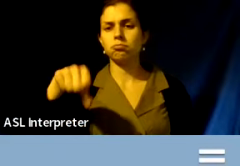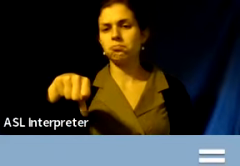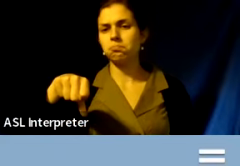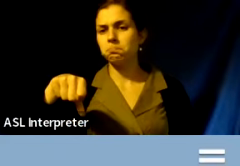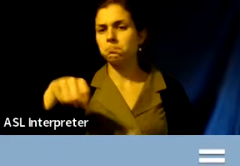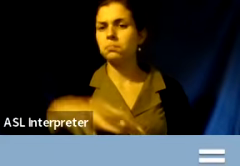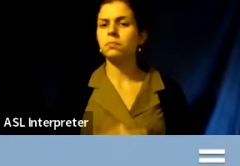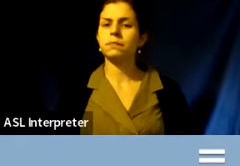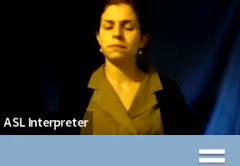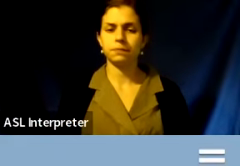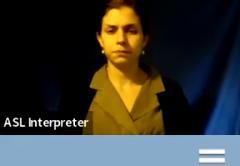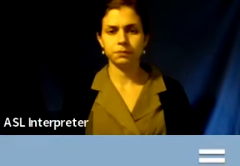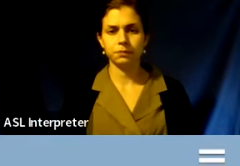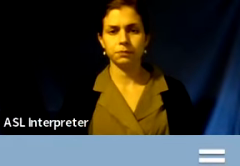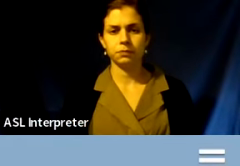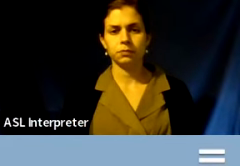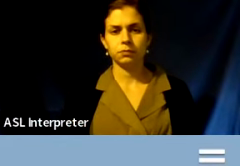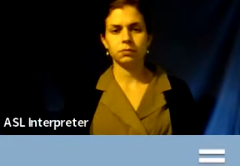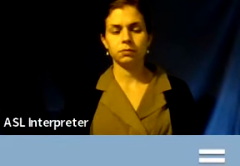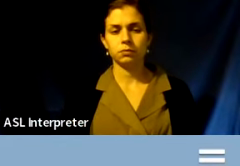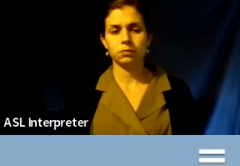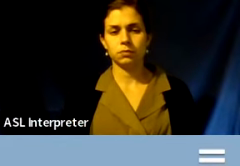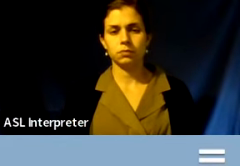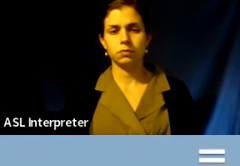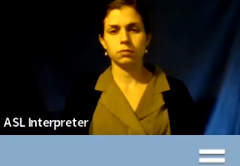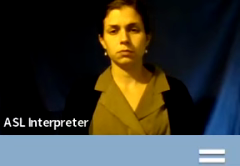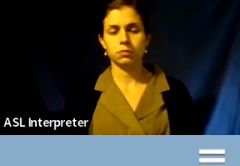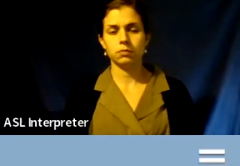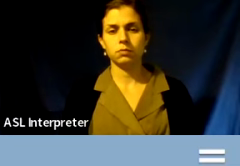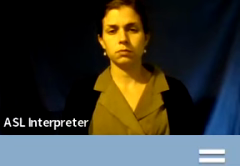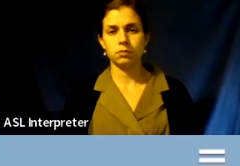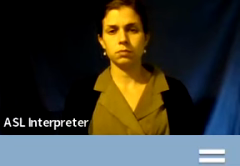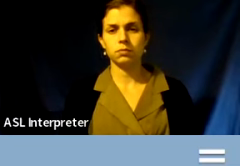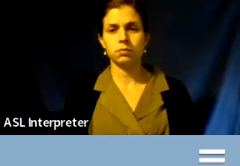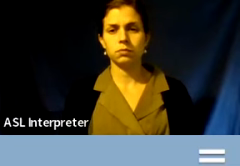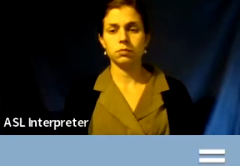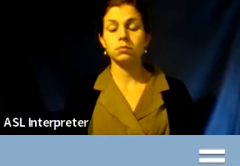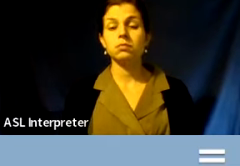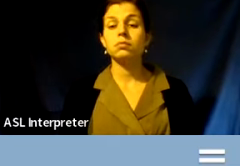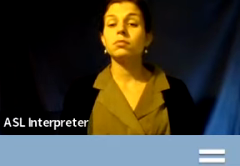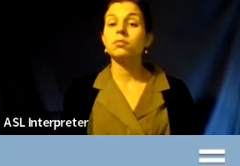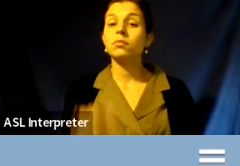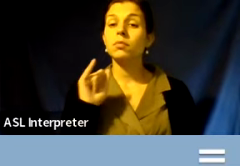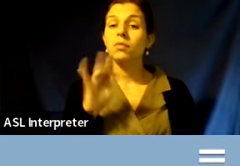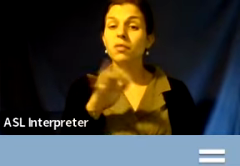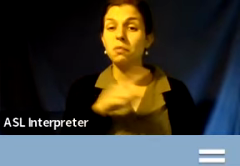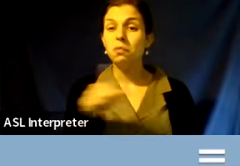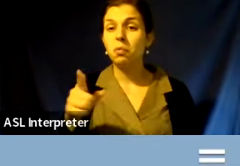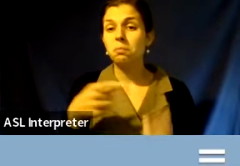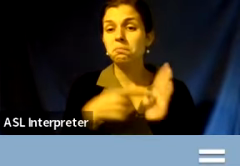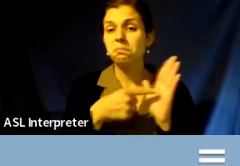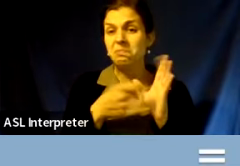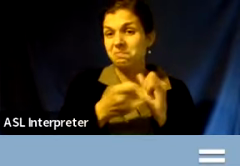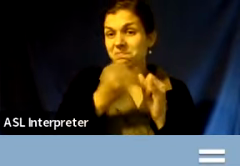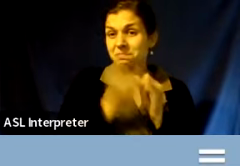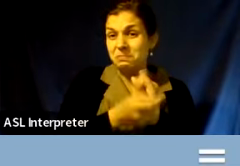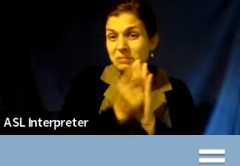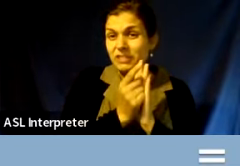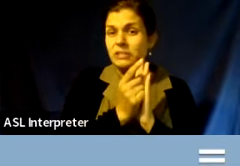a student's absence, maybe they're being dismissed, you need them to be dismissed early for an appointment, you'll want to